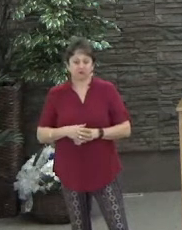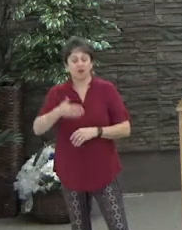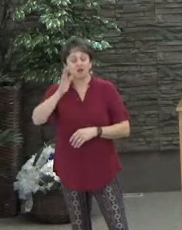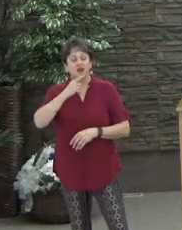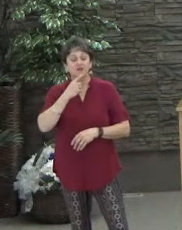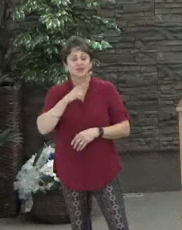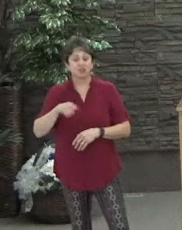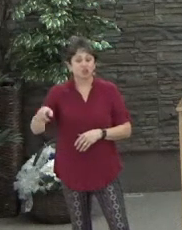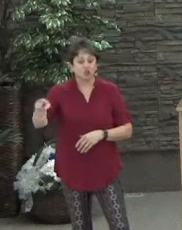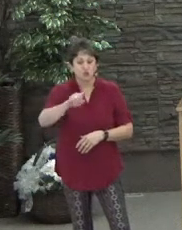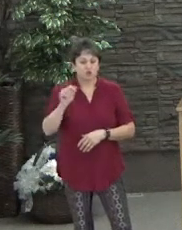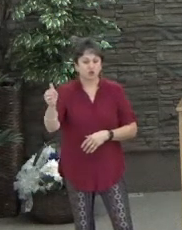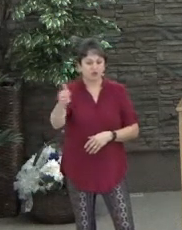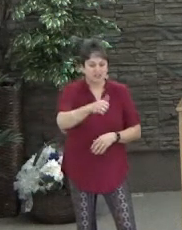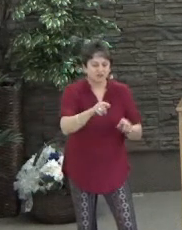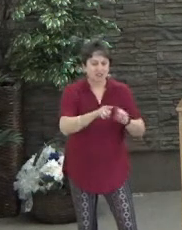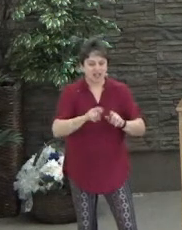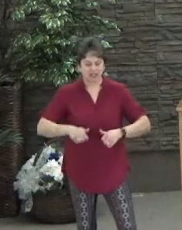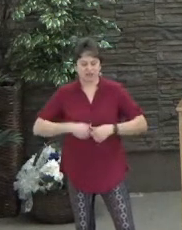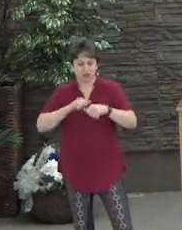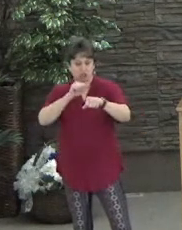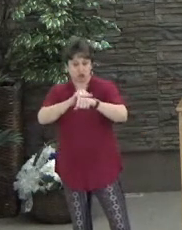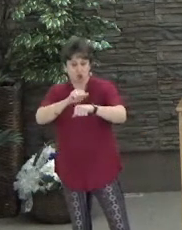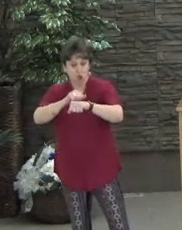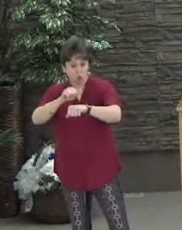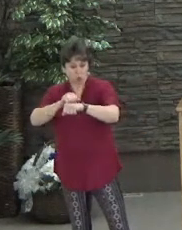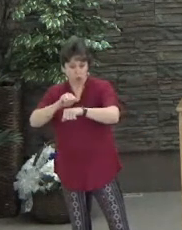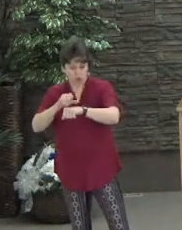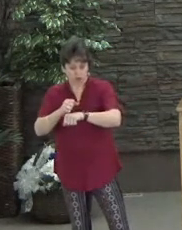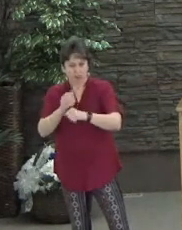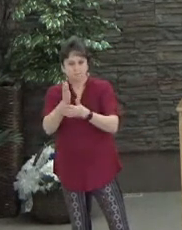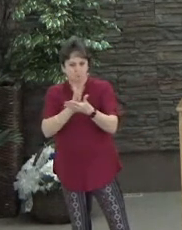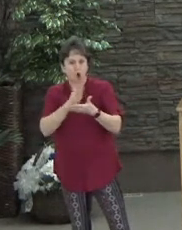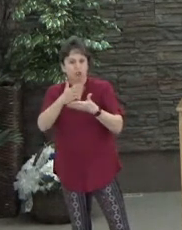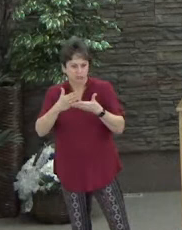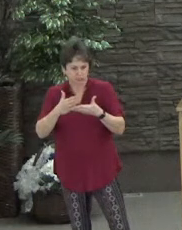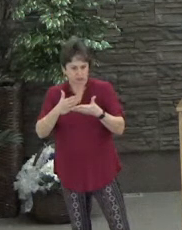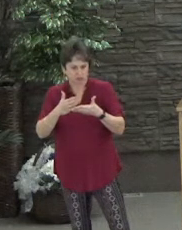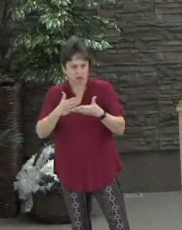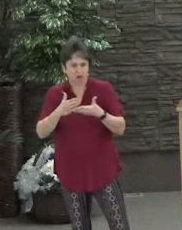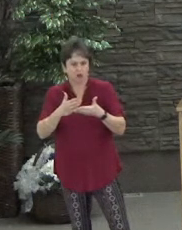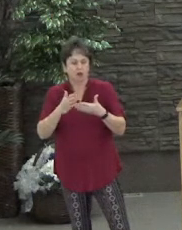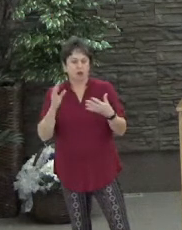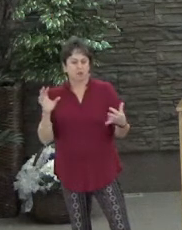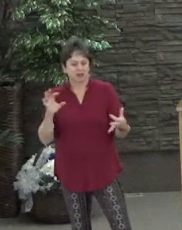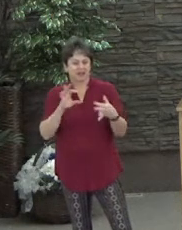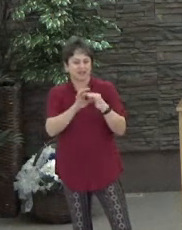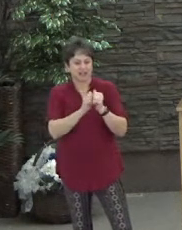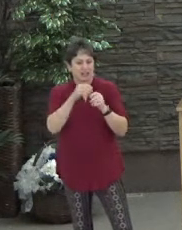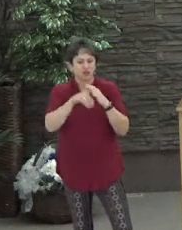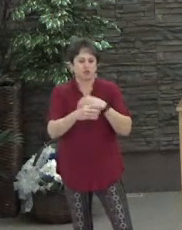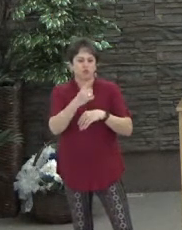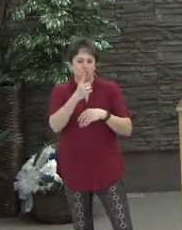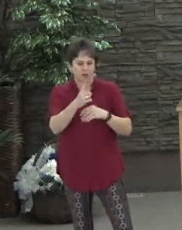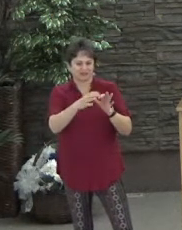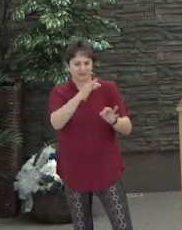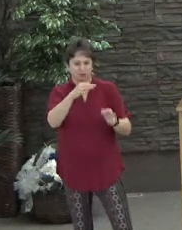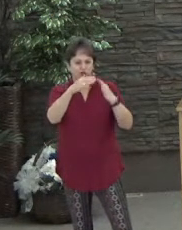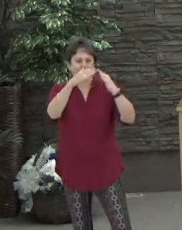God says that you yourselves, like living stones, parts, are being joined together into a spiritual